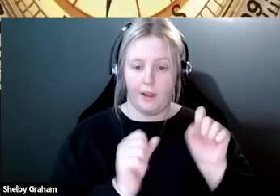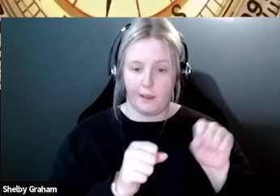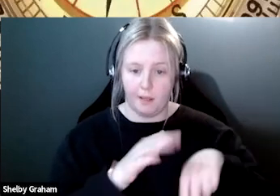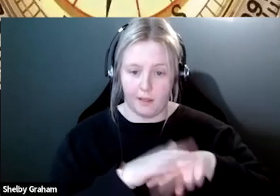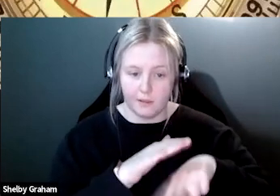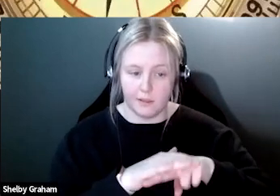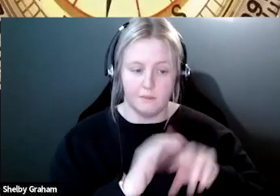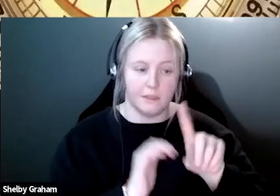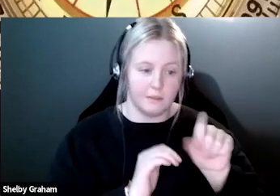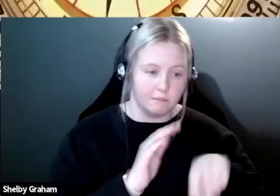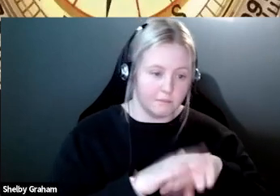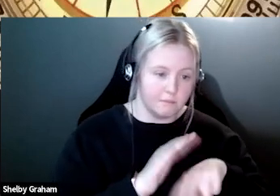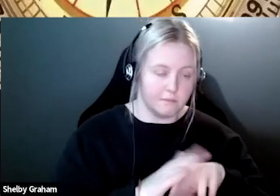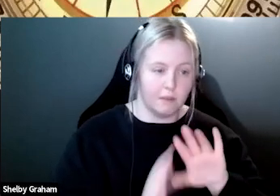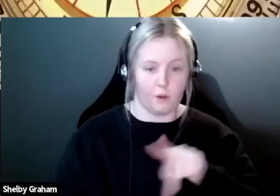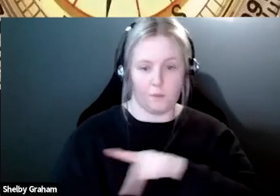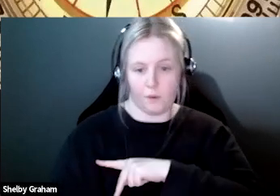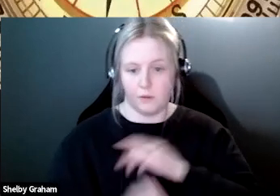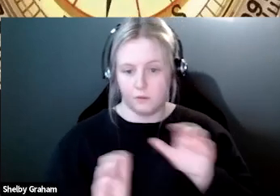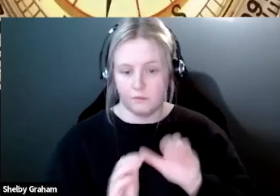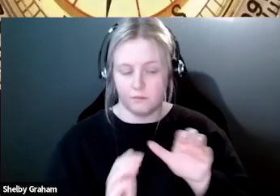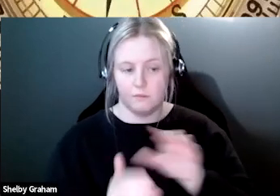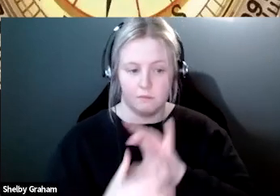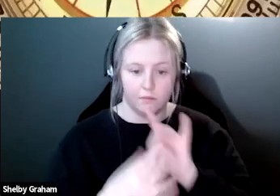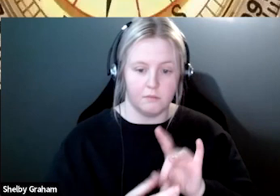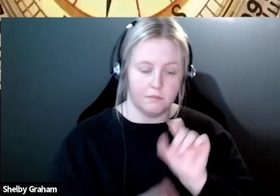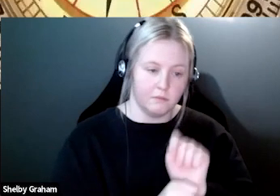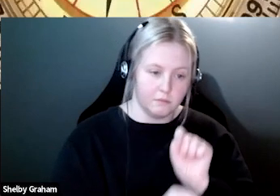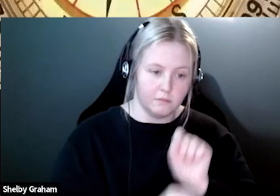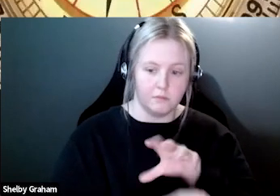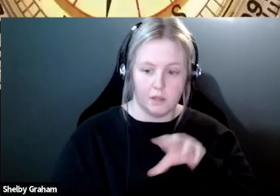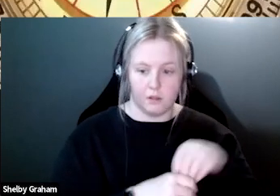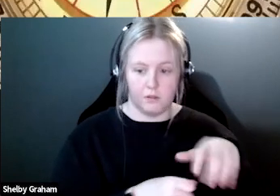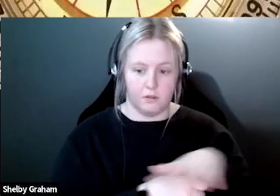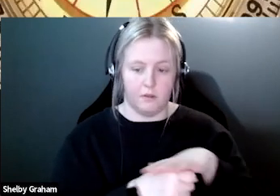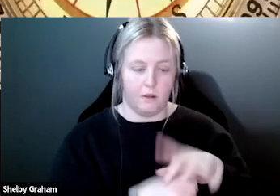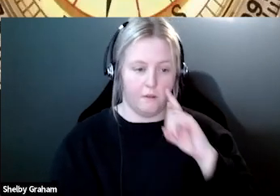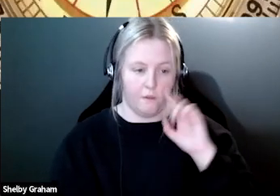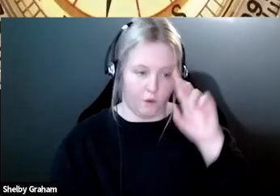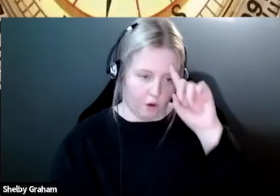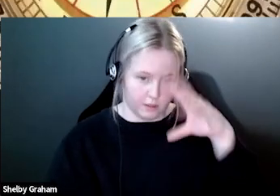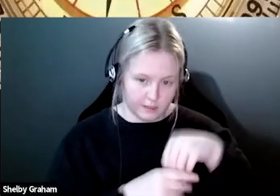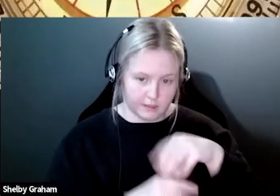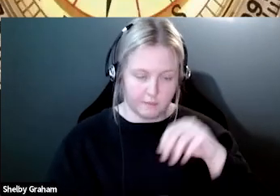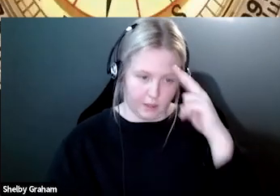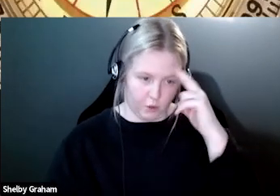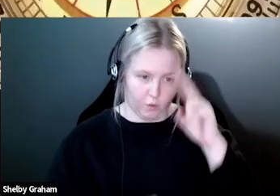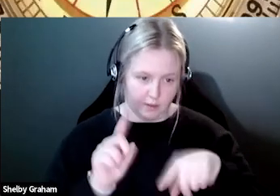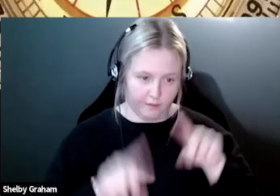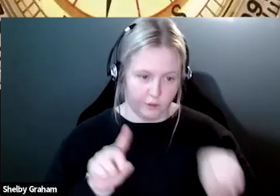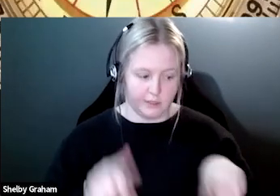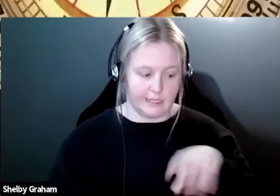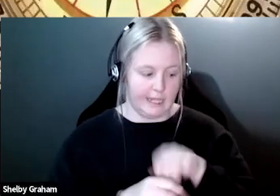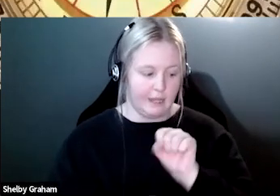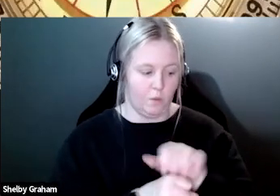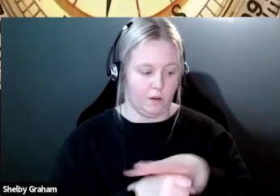potential personal actions towards operationalizing inclusive spaces for autism and neurodiversity in the